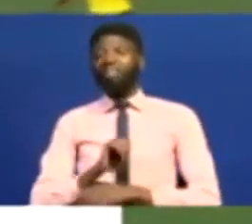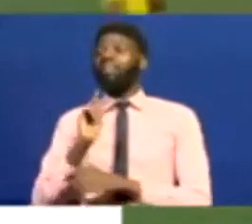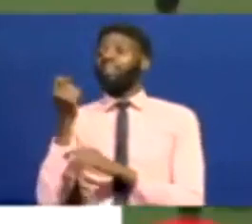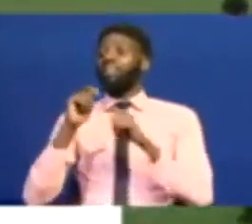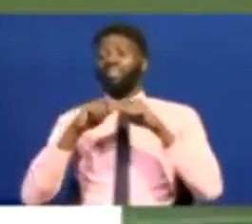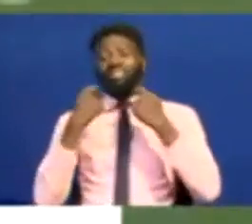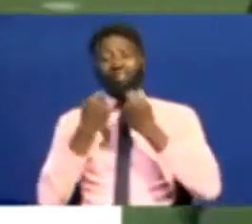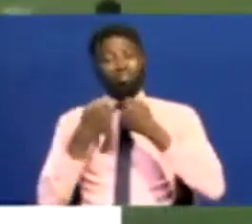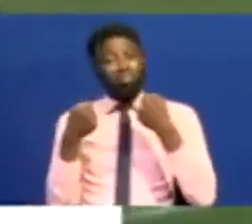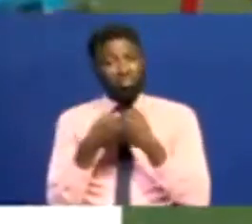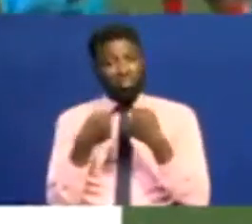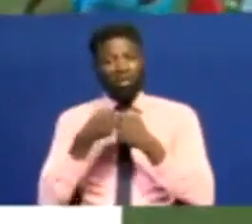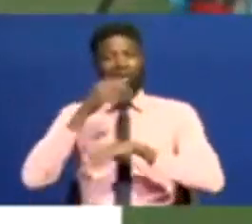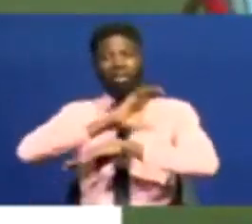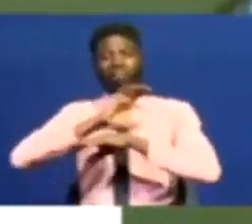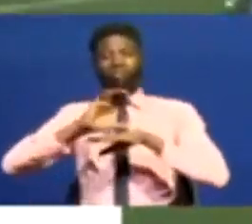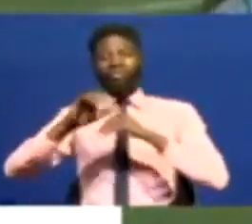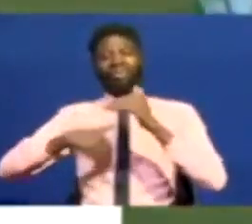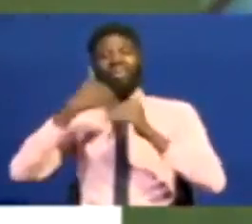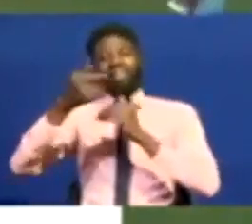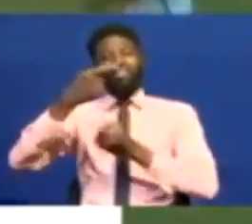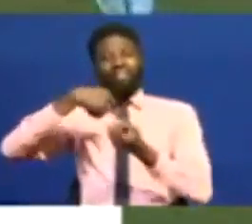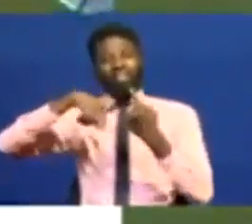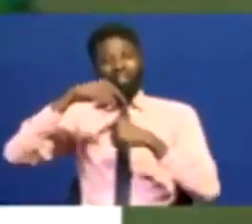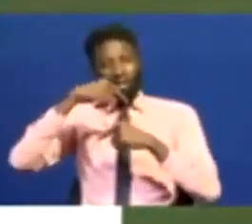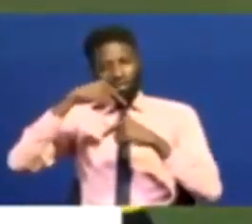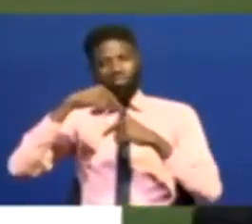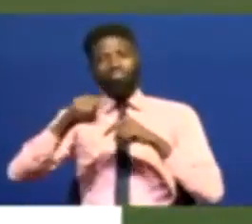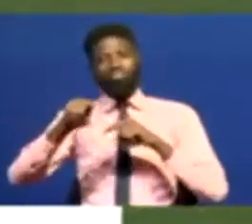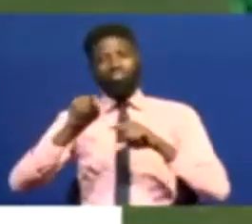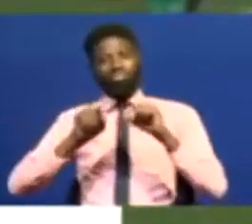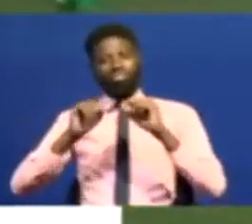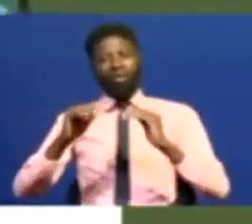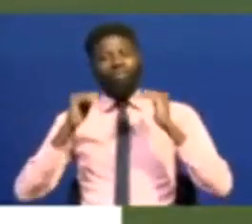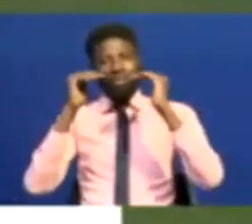Cameroon in the next round of the qualifiers. For Lunchtime News, I'm Fred Njogu.